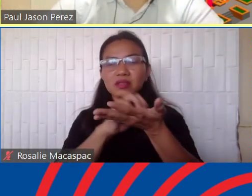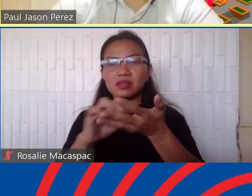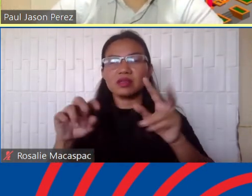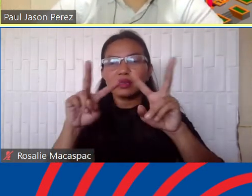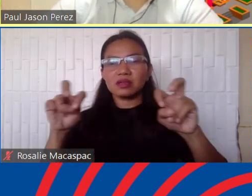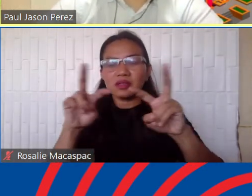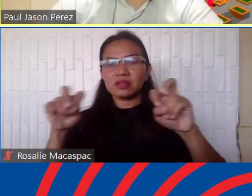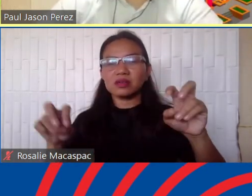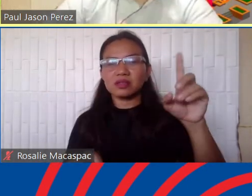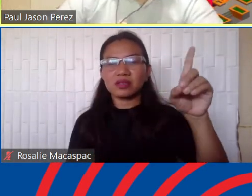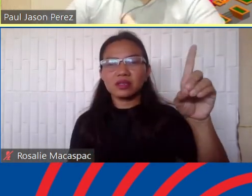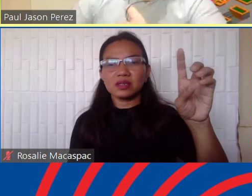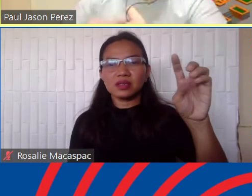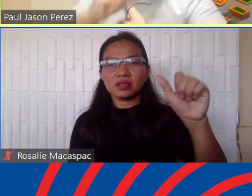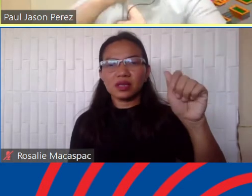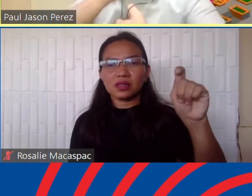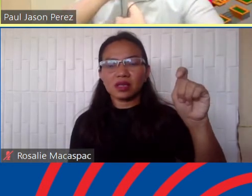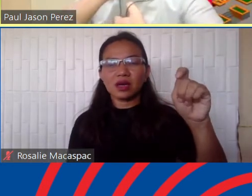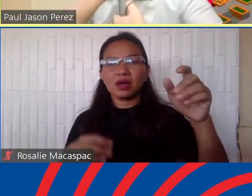management.